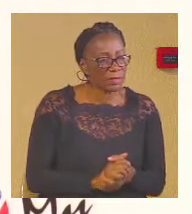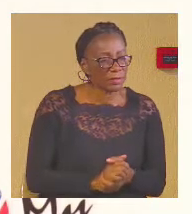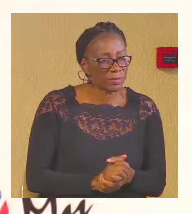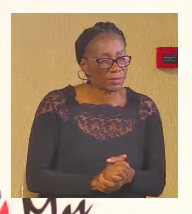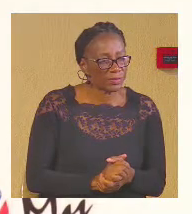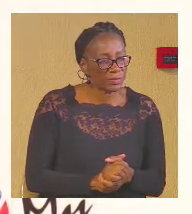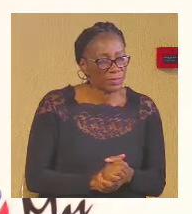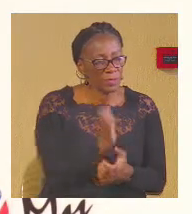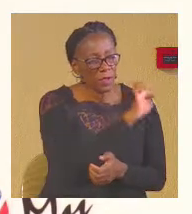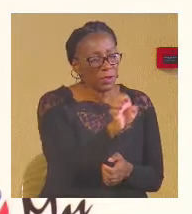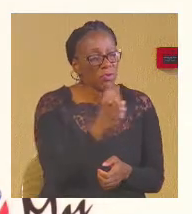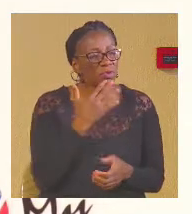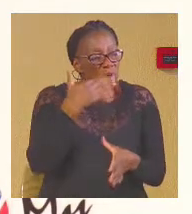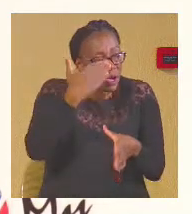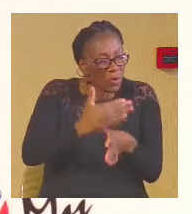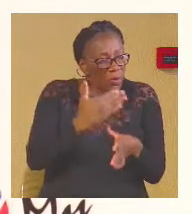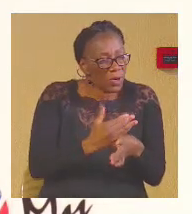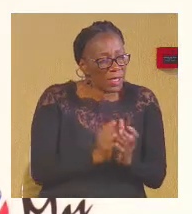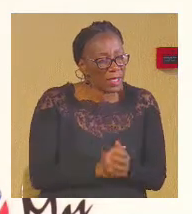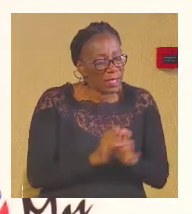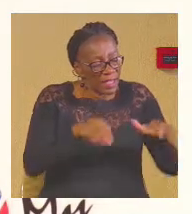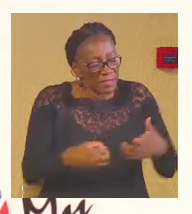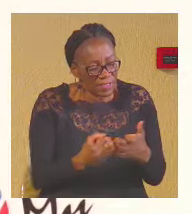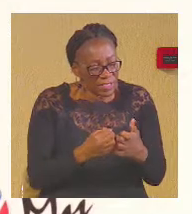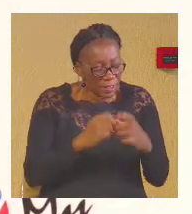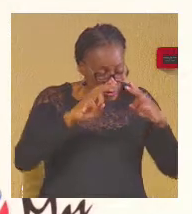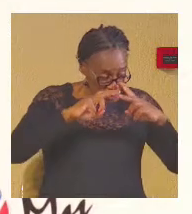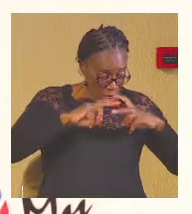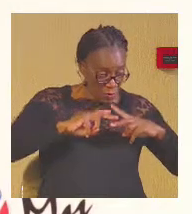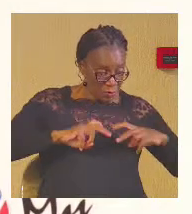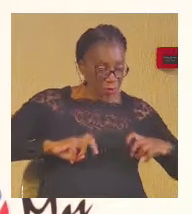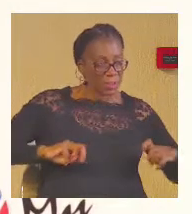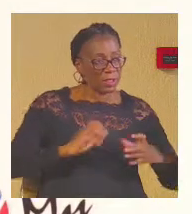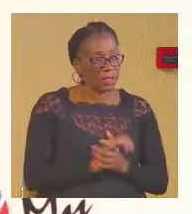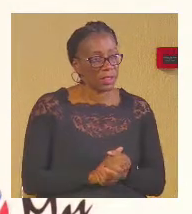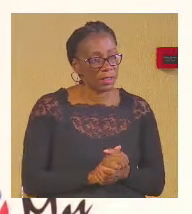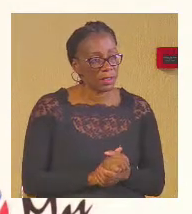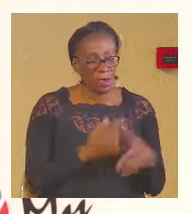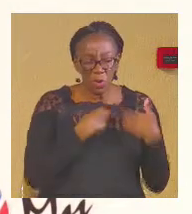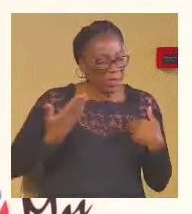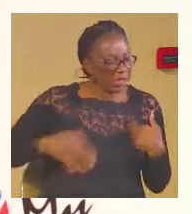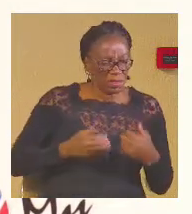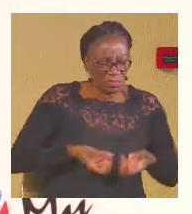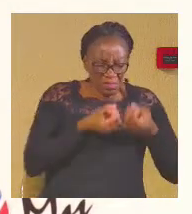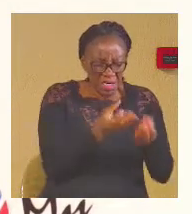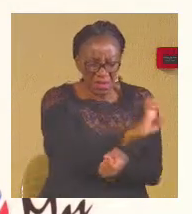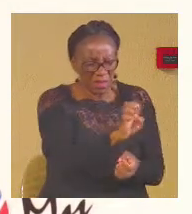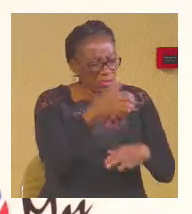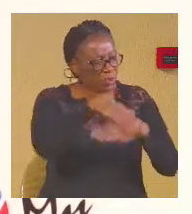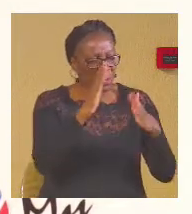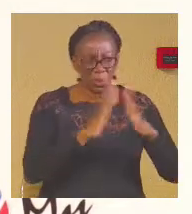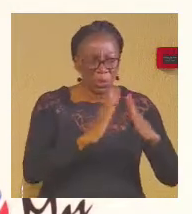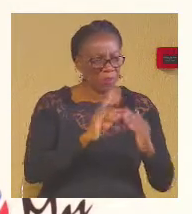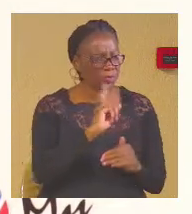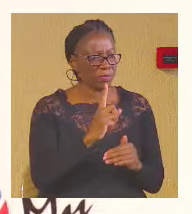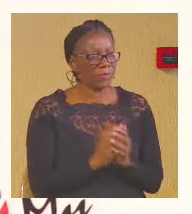or those that are in facilities, screening facilities, we do not allow them to go home. We provide a facility for them where